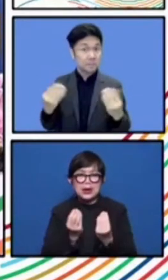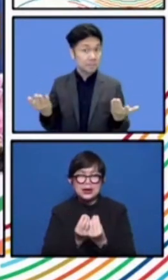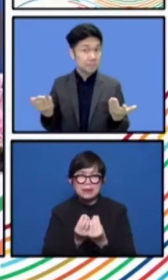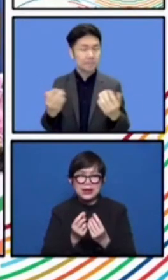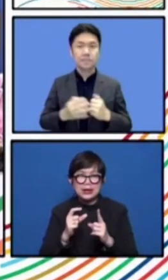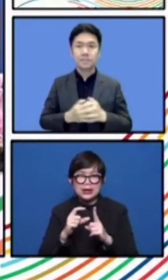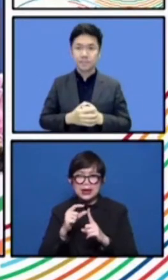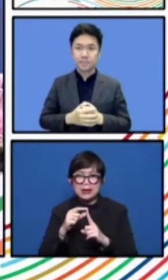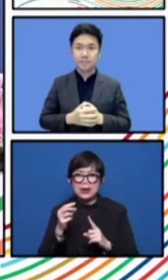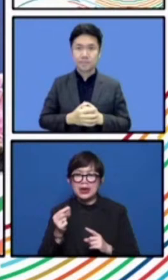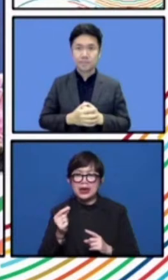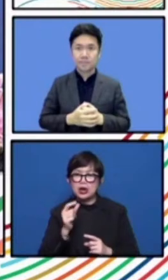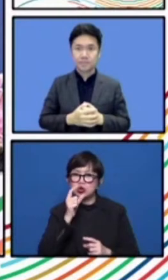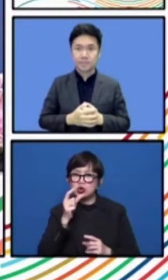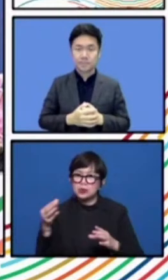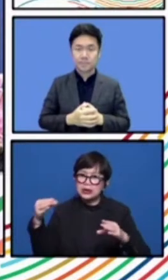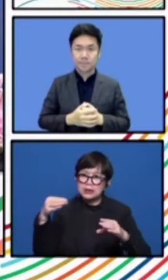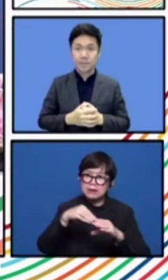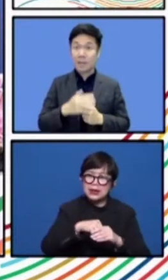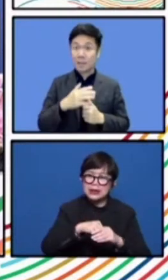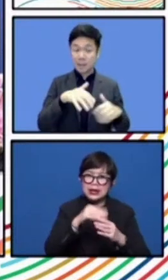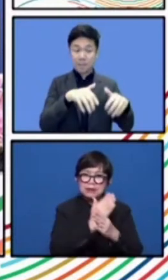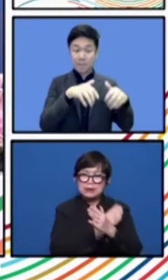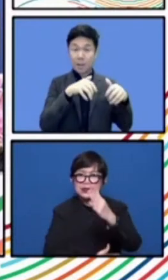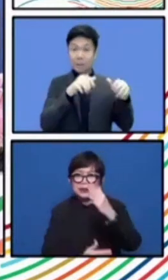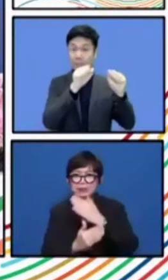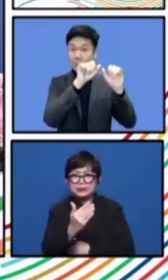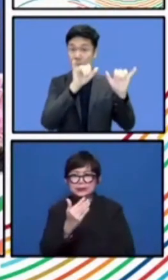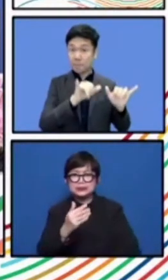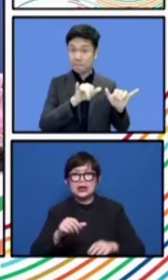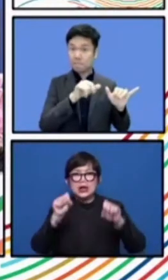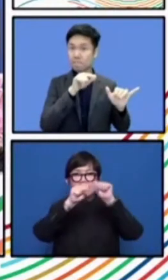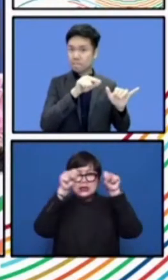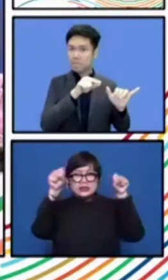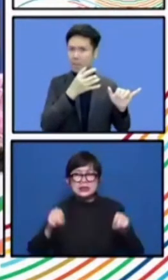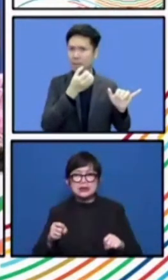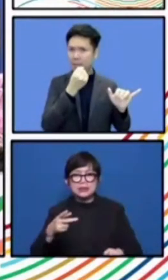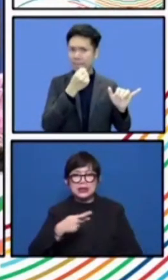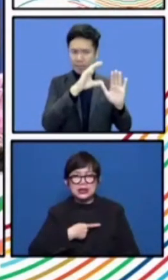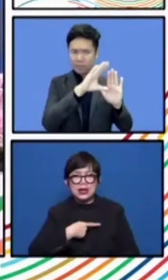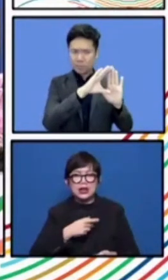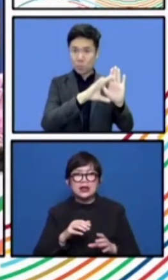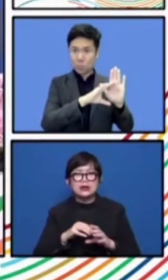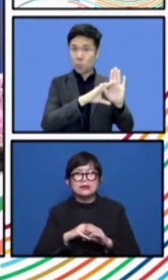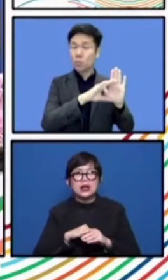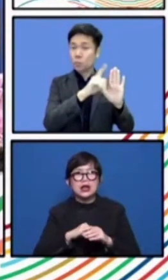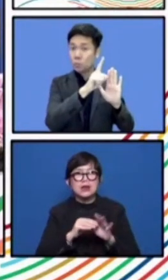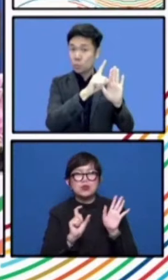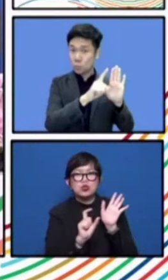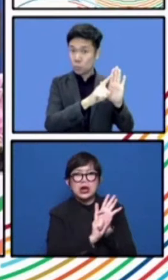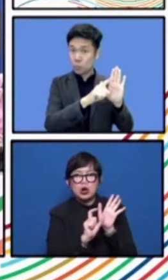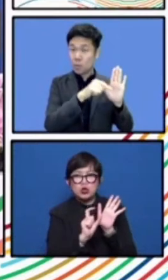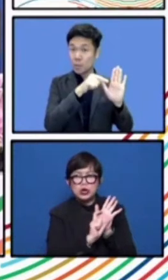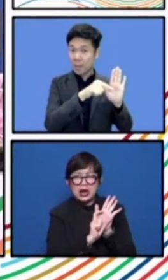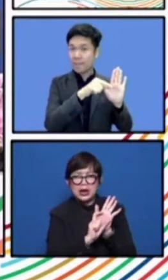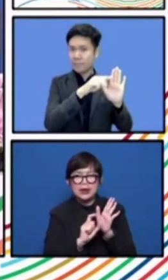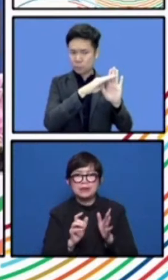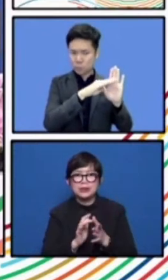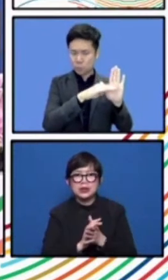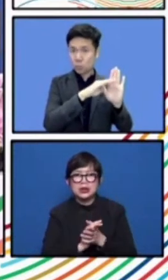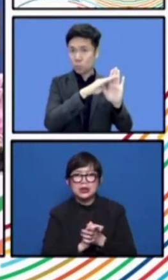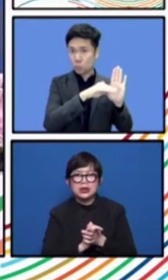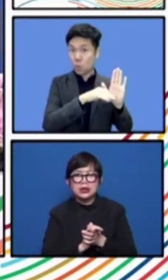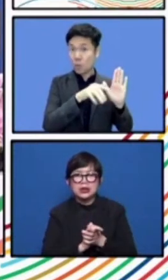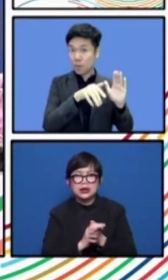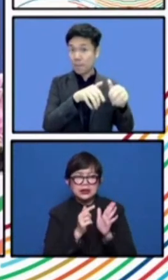it was a provision in the Constitution and also the meeting rules and procedures which states